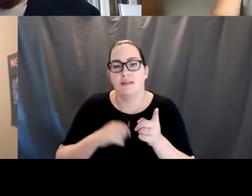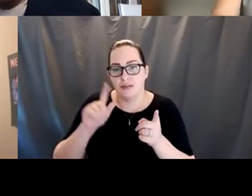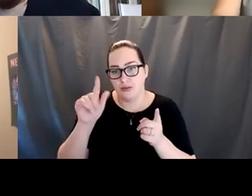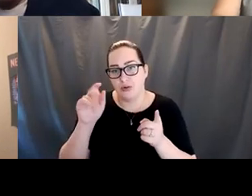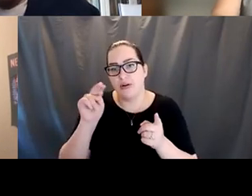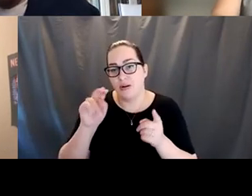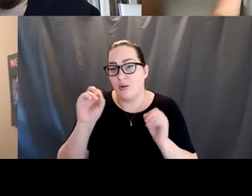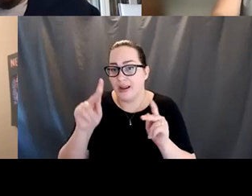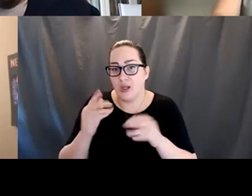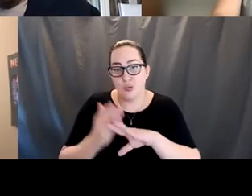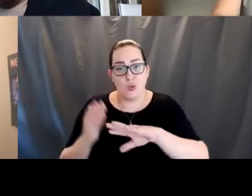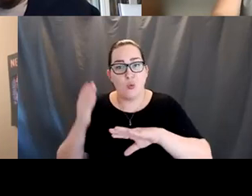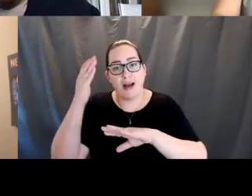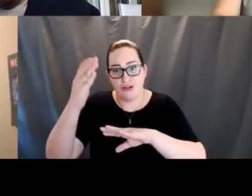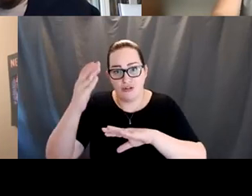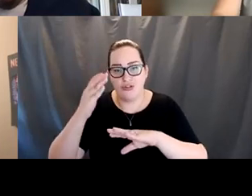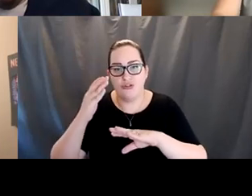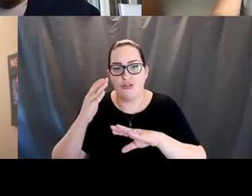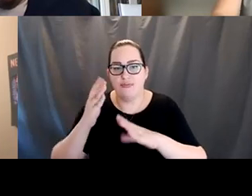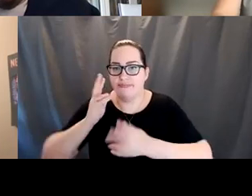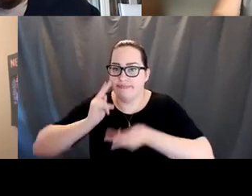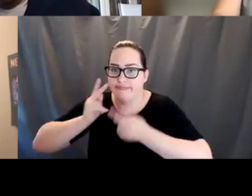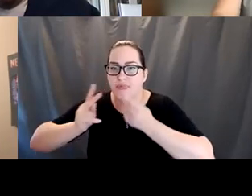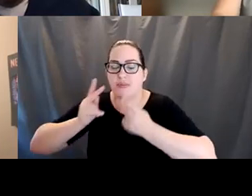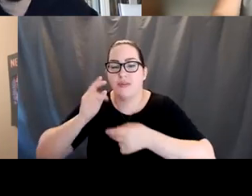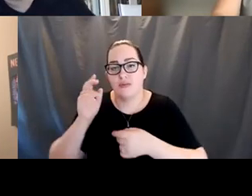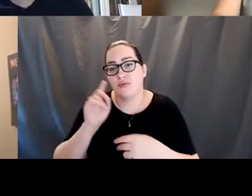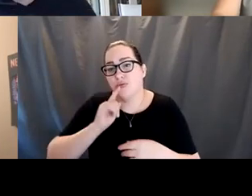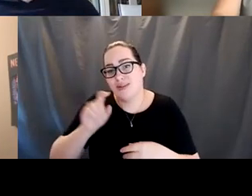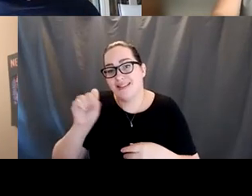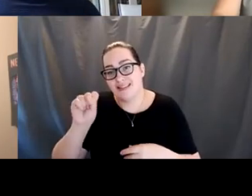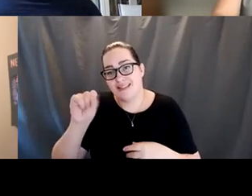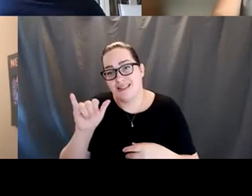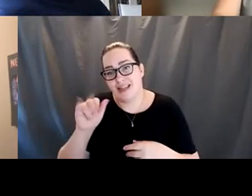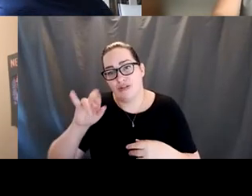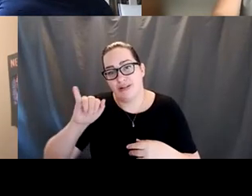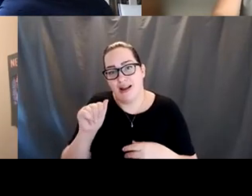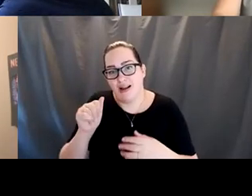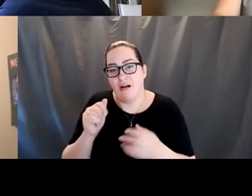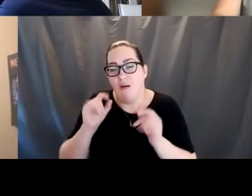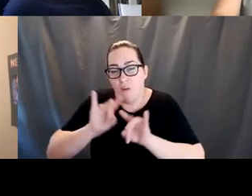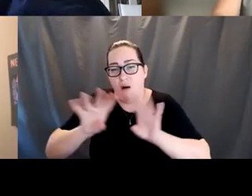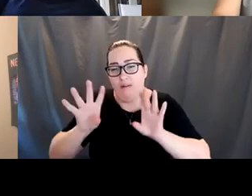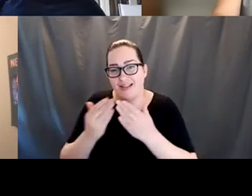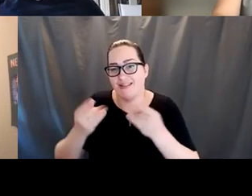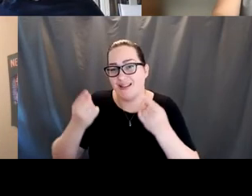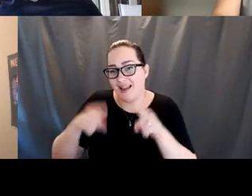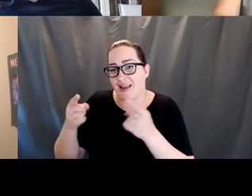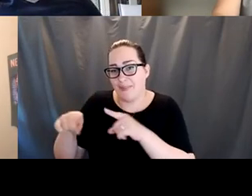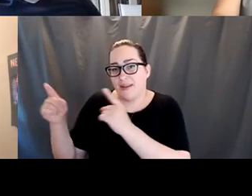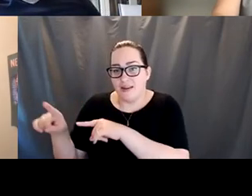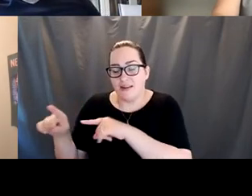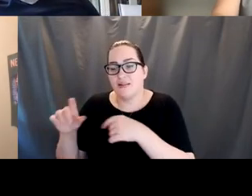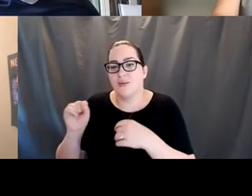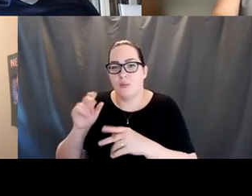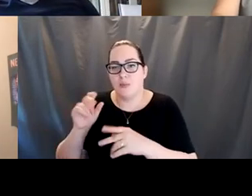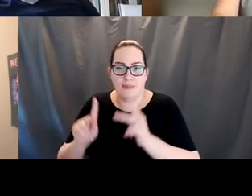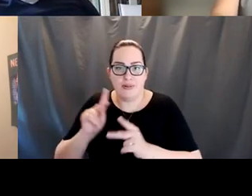central to the work that you do, and the work that journalists and activists do in these kinds of complex